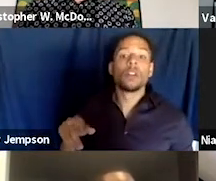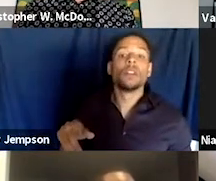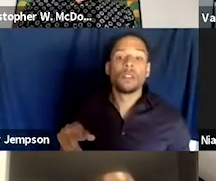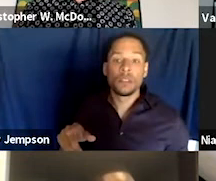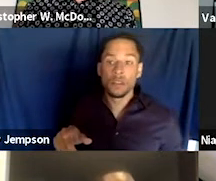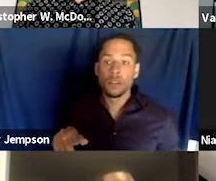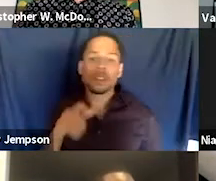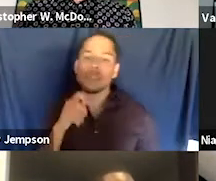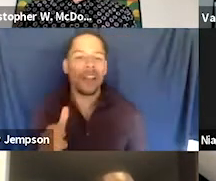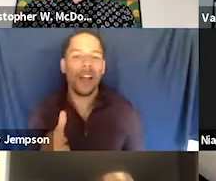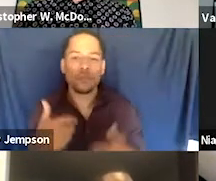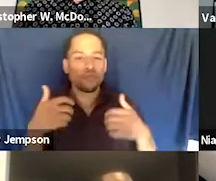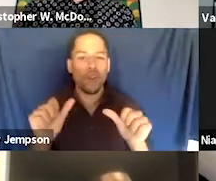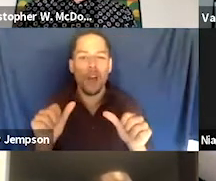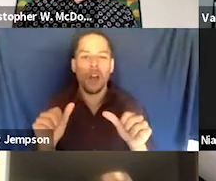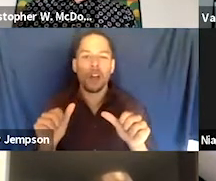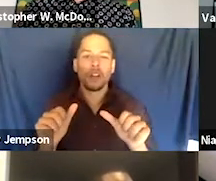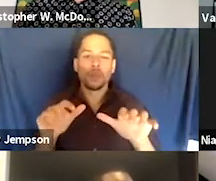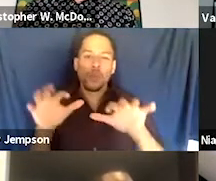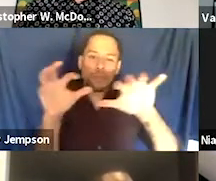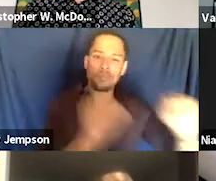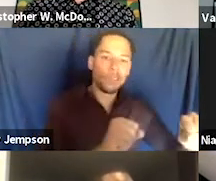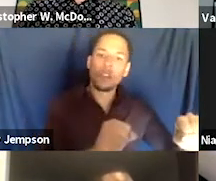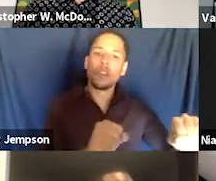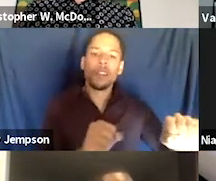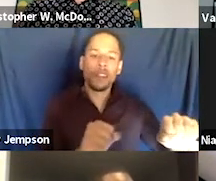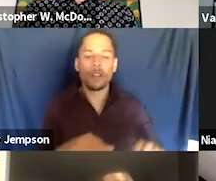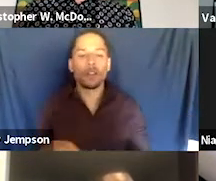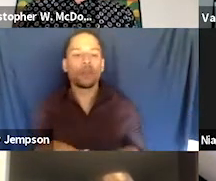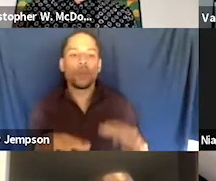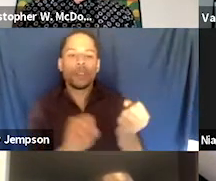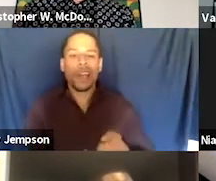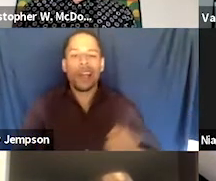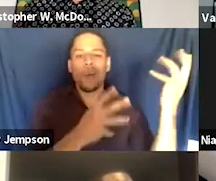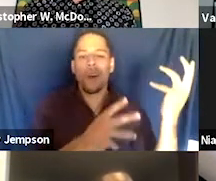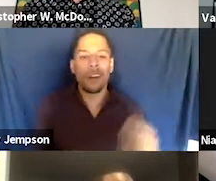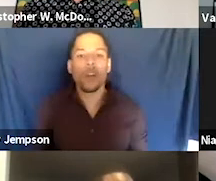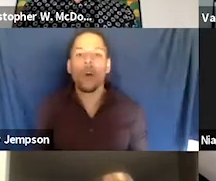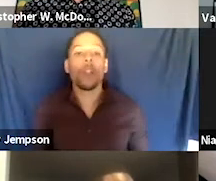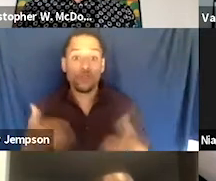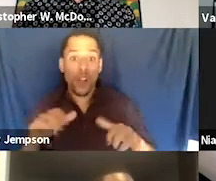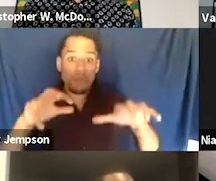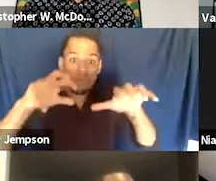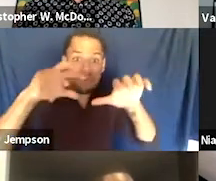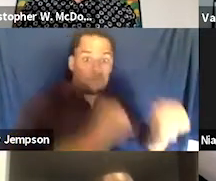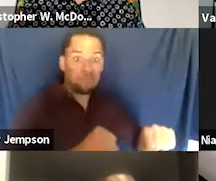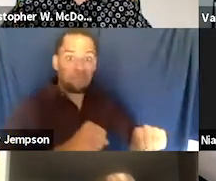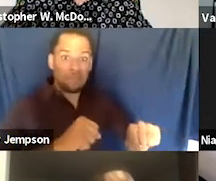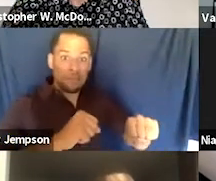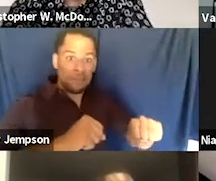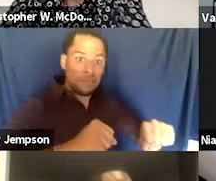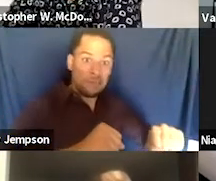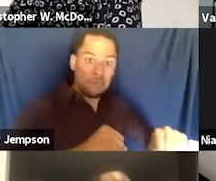space. They meaning white folks. So we're, as Kayla Hamilton says, we gang up.